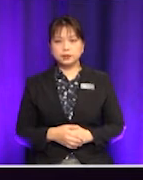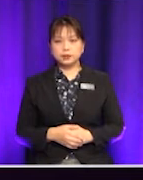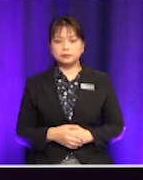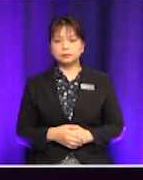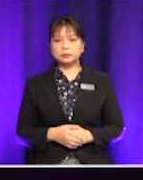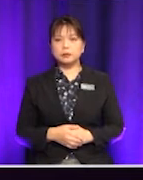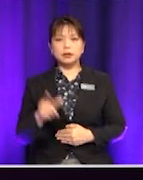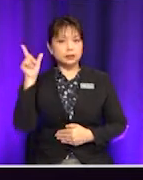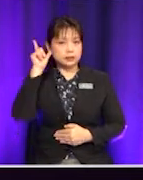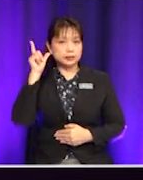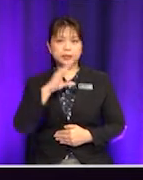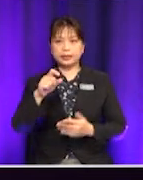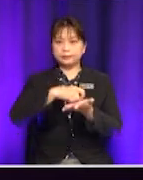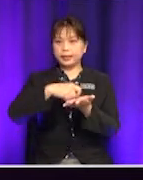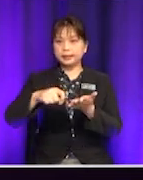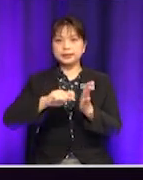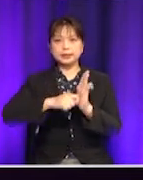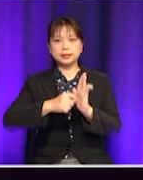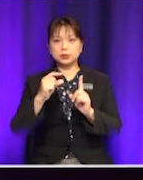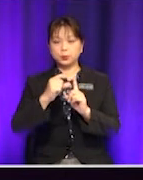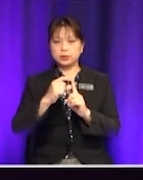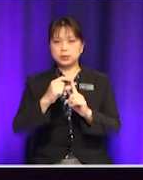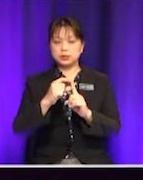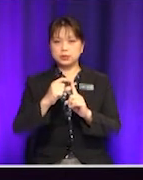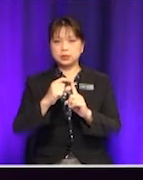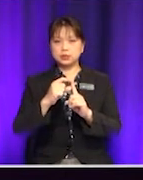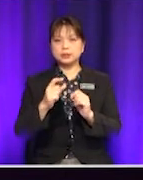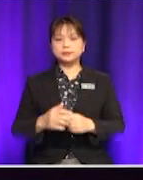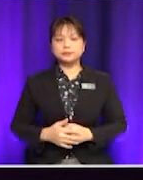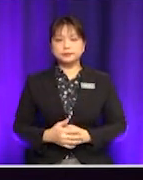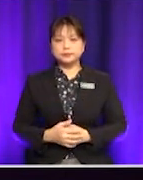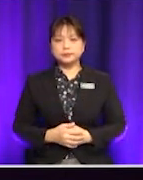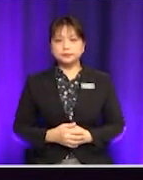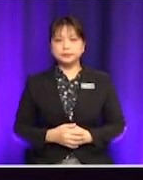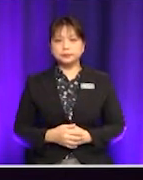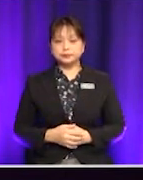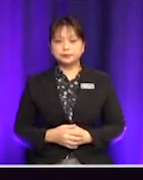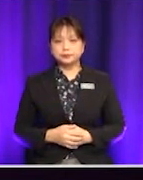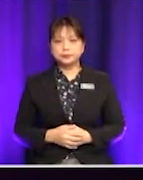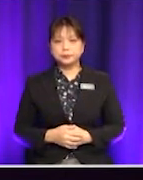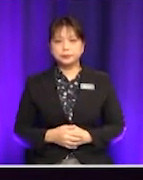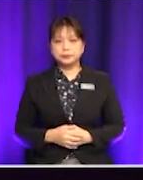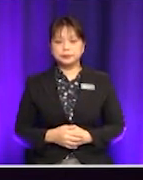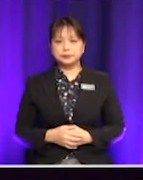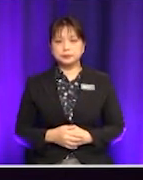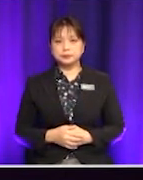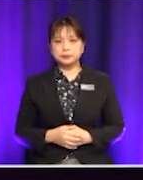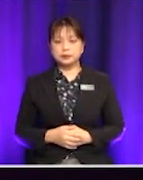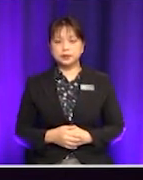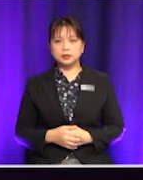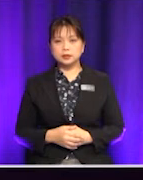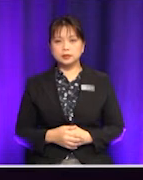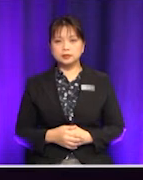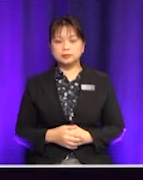one, keywords from the question. The second one, keywords from the audio. And then you need to relate them. This is where the thinking process starts. All